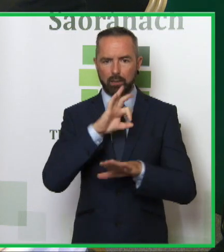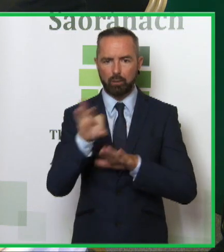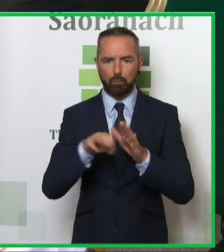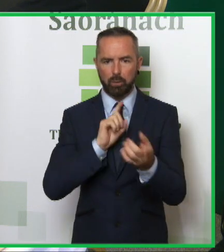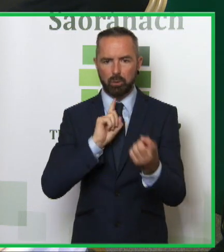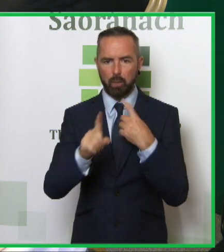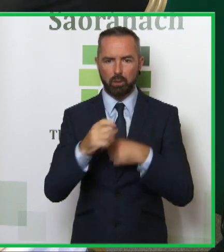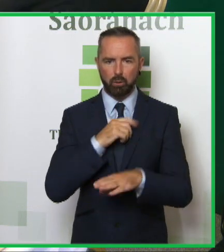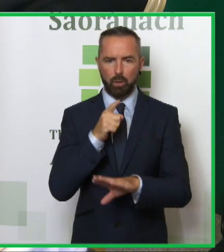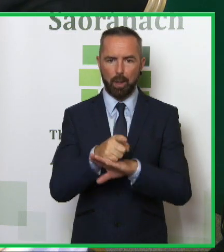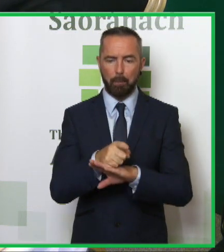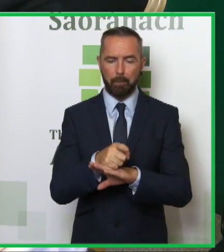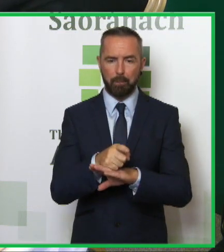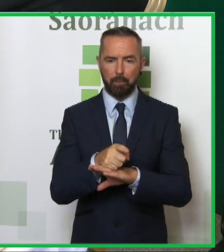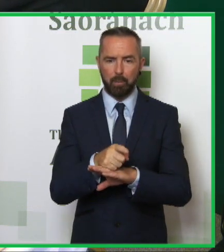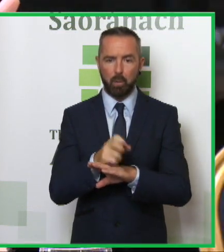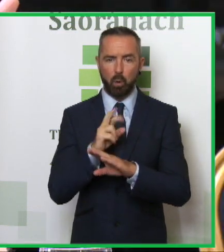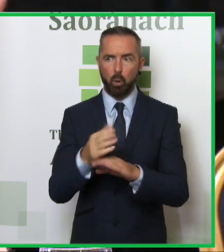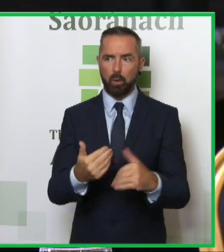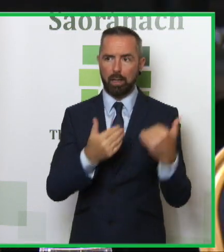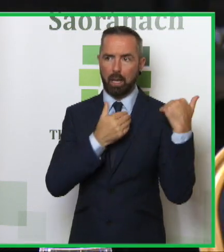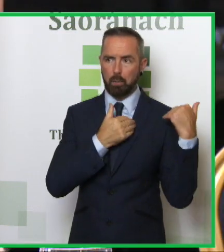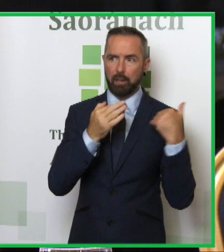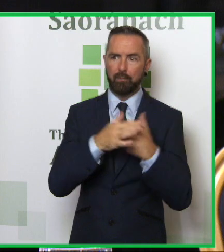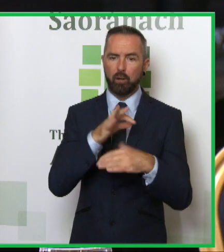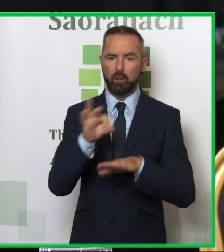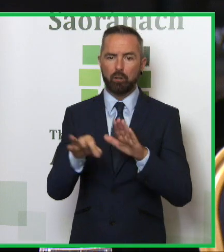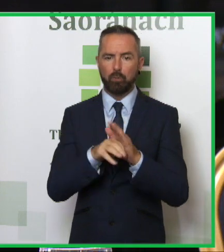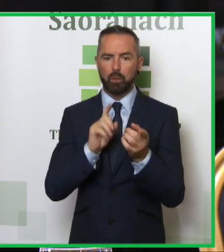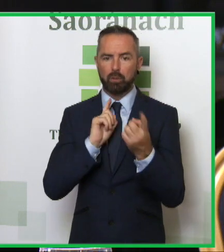these. Something like that. Or accountability for government responses. Yeah.